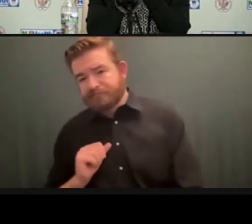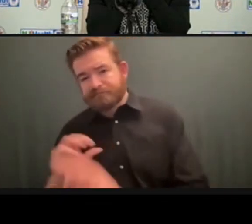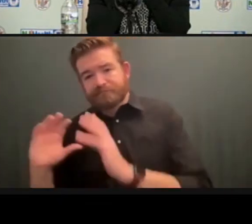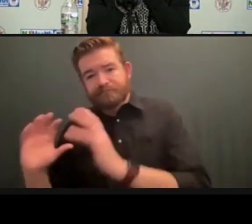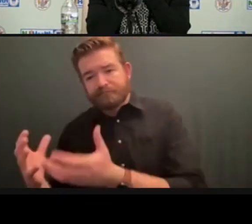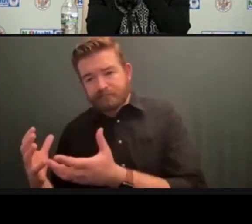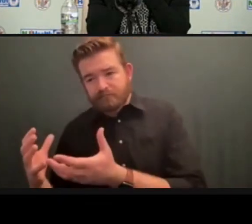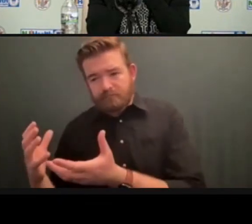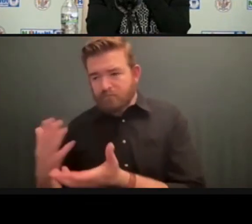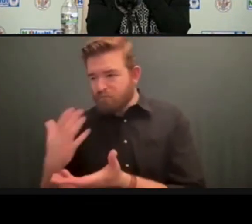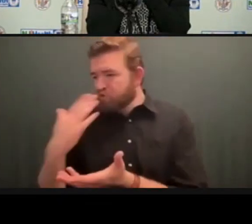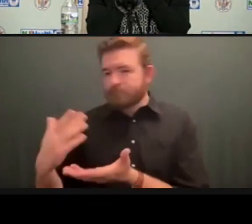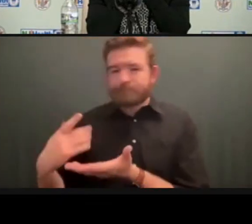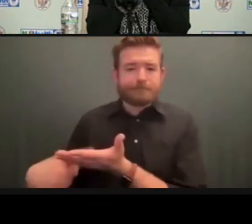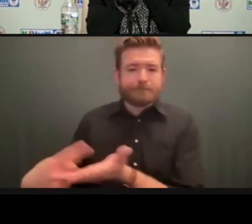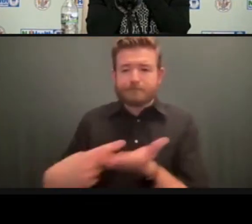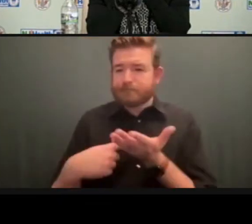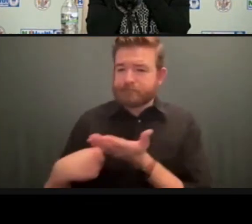I'm